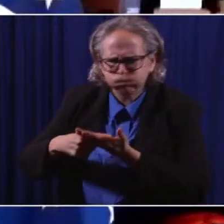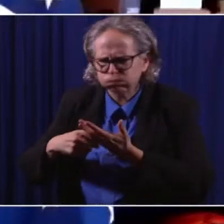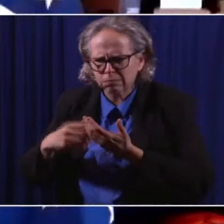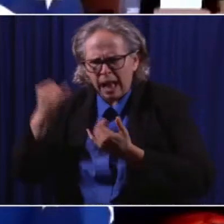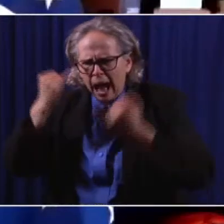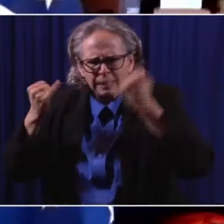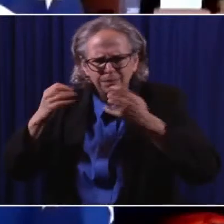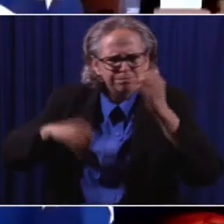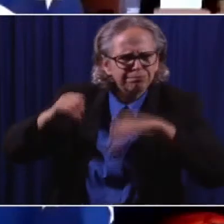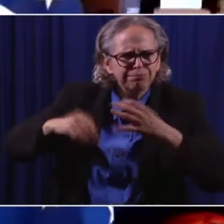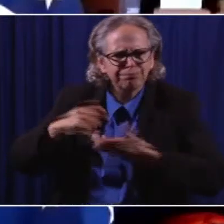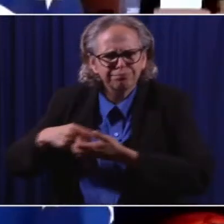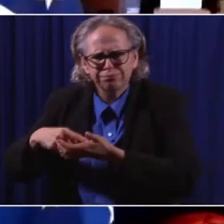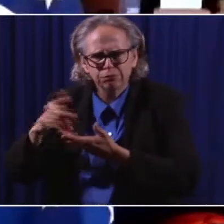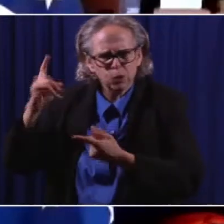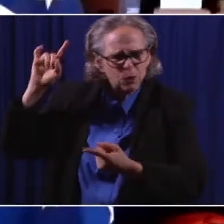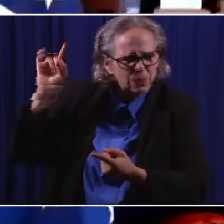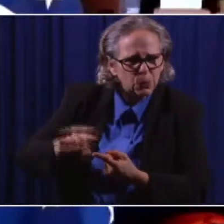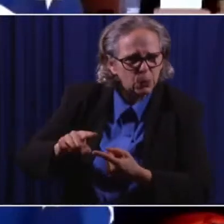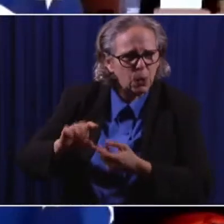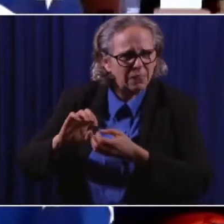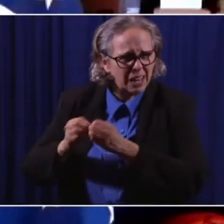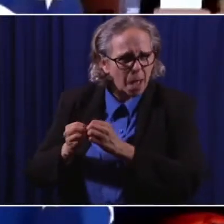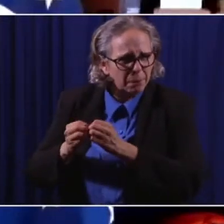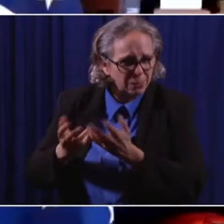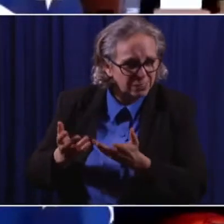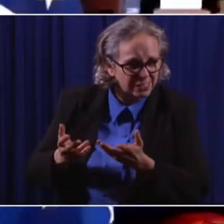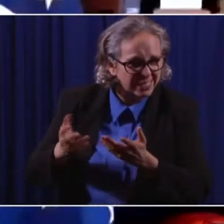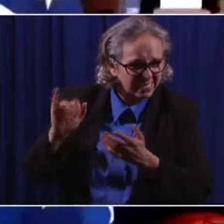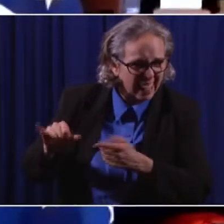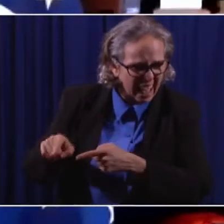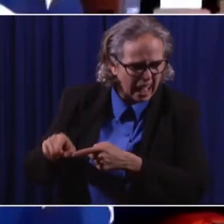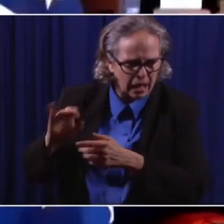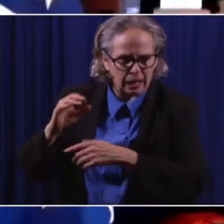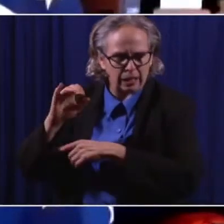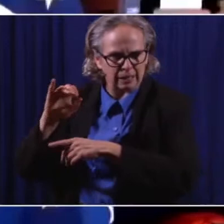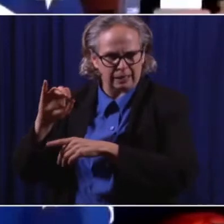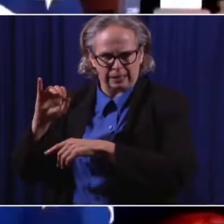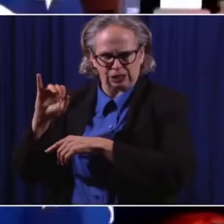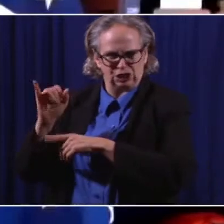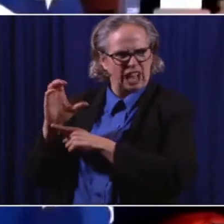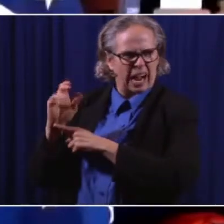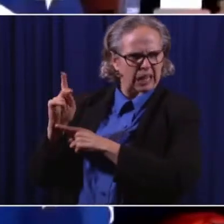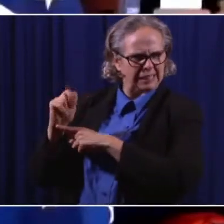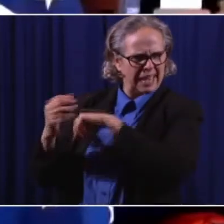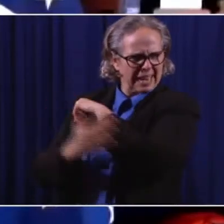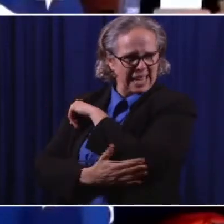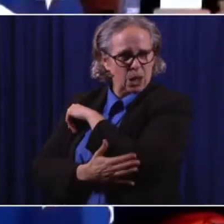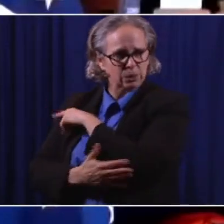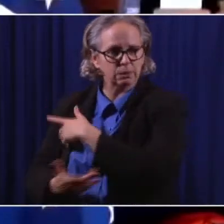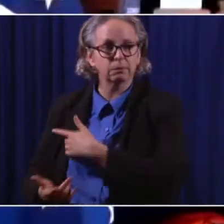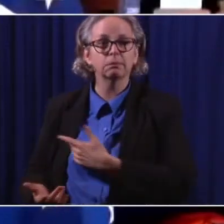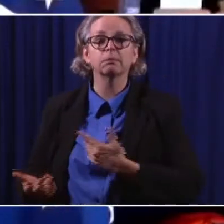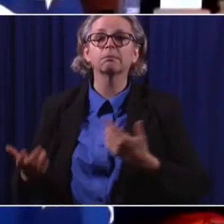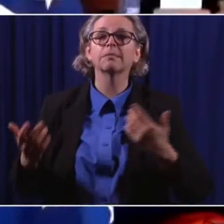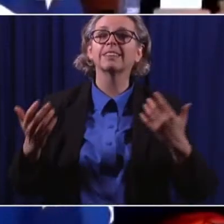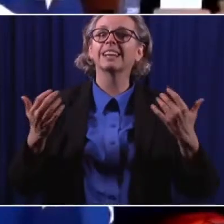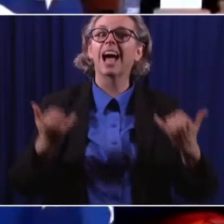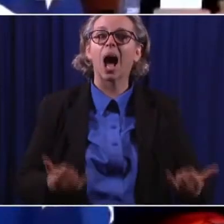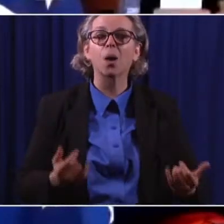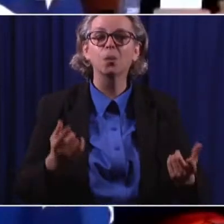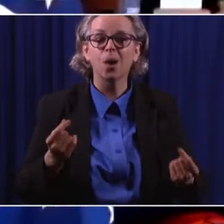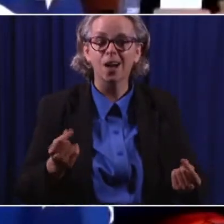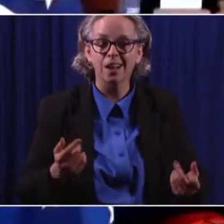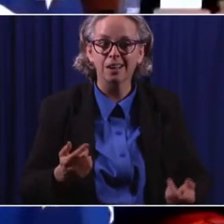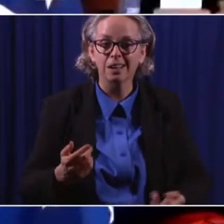on a little bit of a lighter side, but effective side, particularly when you hear Governor Christie's story, it was a very compelling story